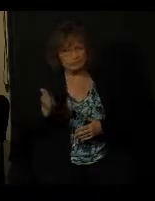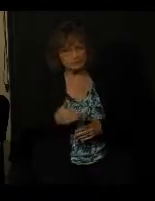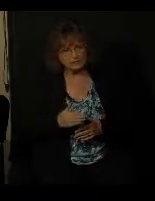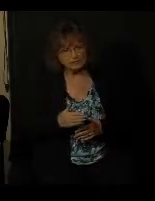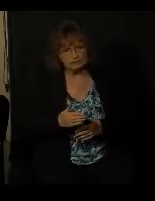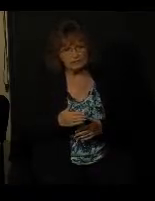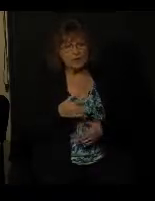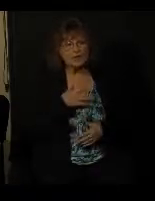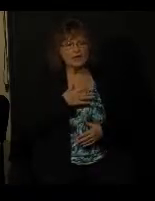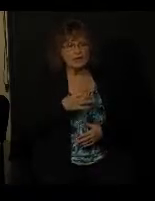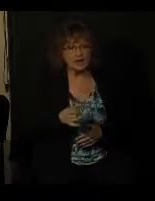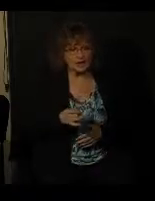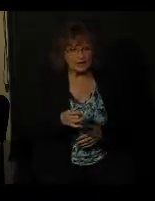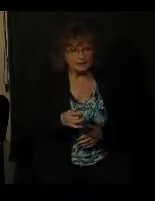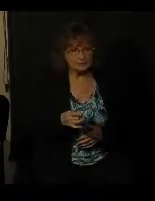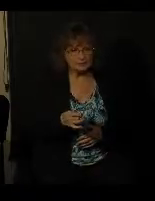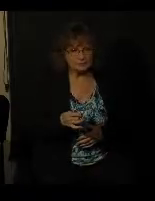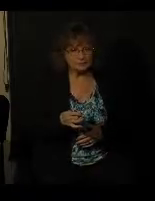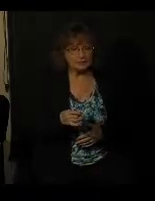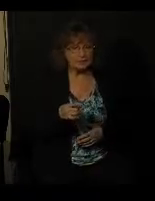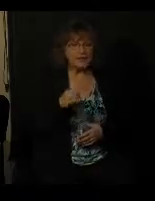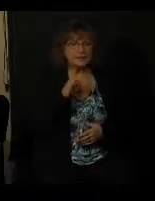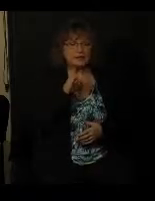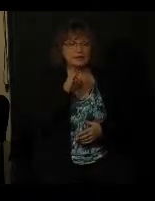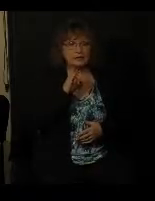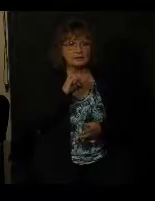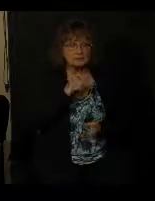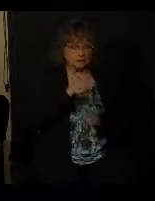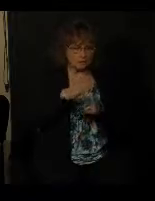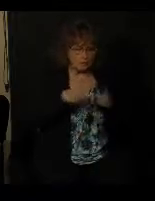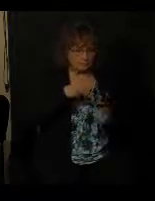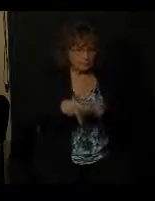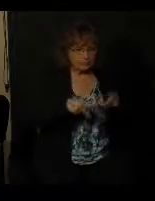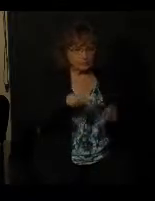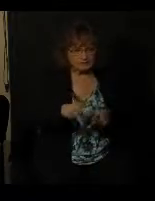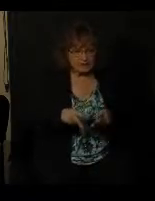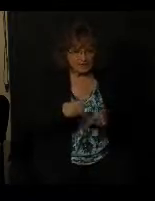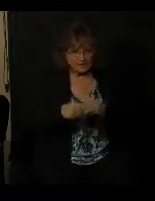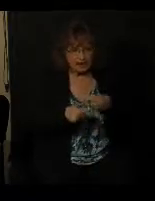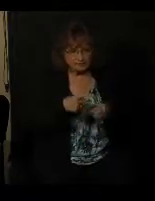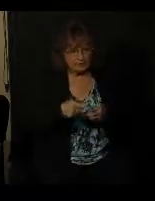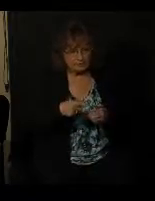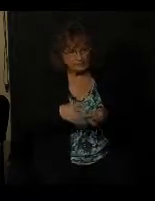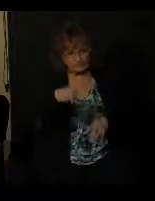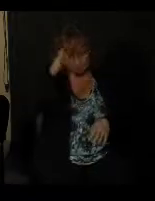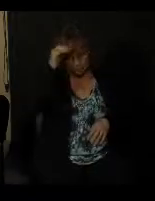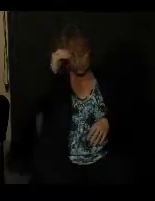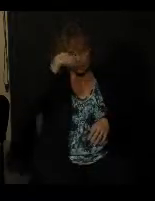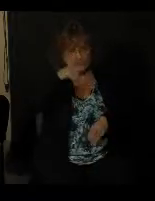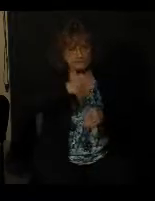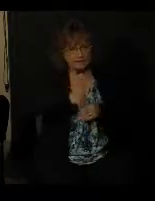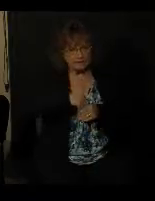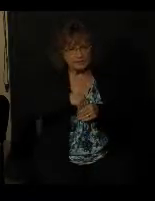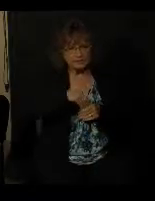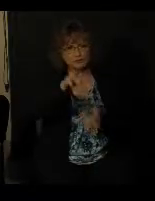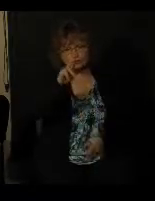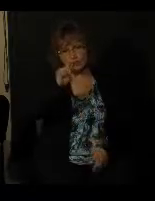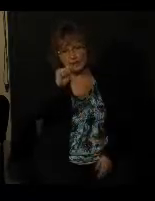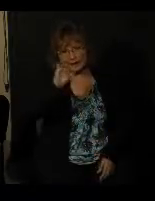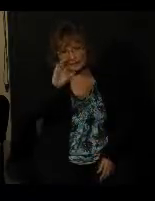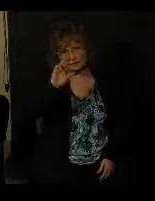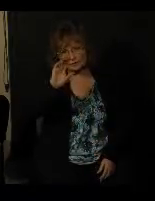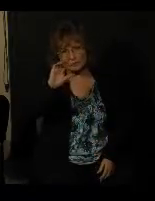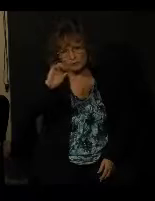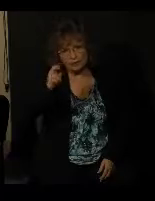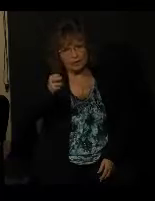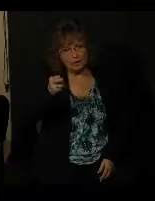at-risk youth. Well, these are at-risk youth. Can I tell you something? Every teenage boy and girl that walks out your front door in the morning to go to school is